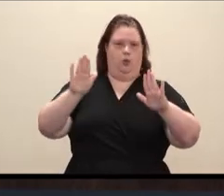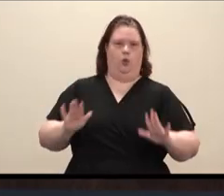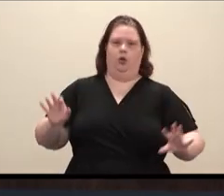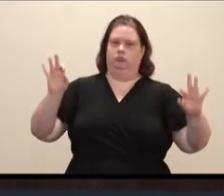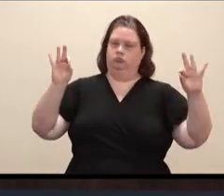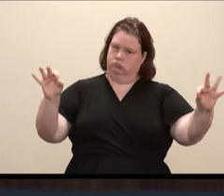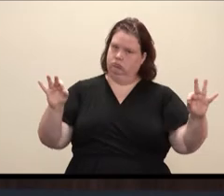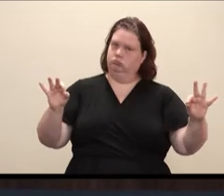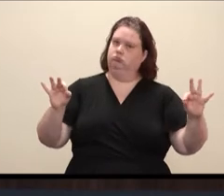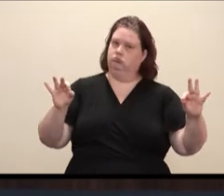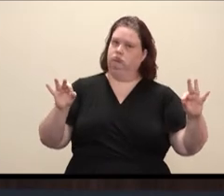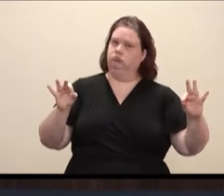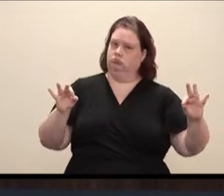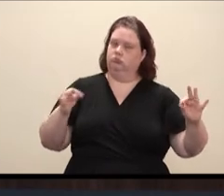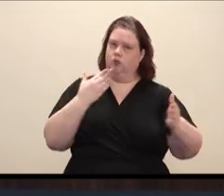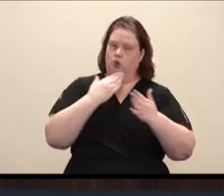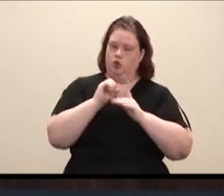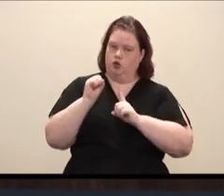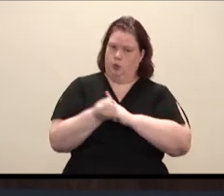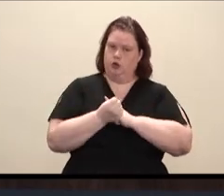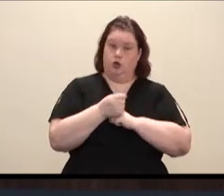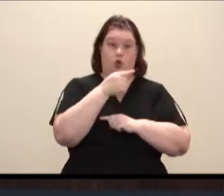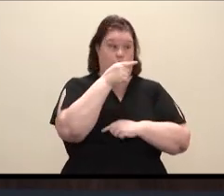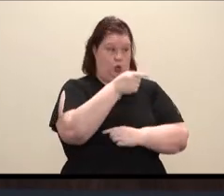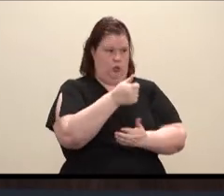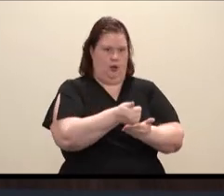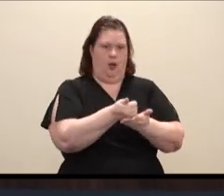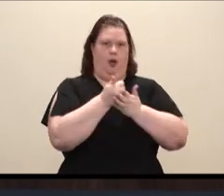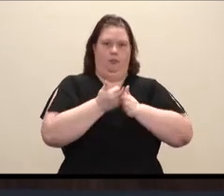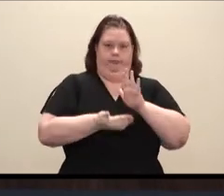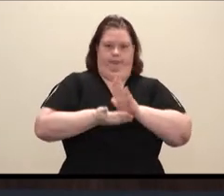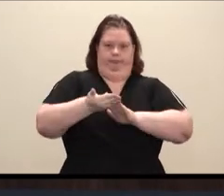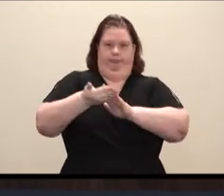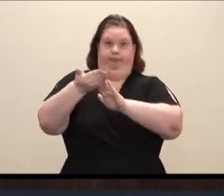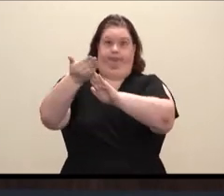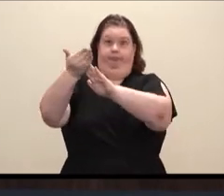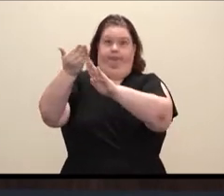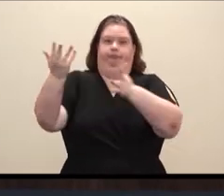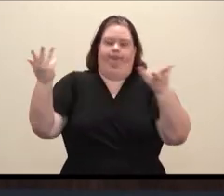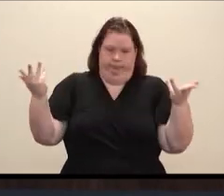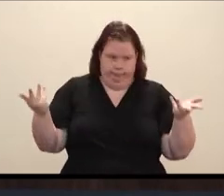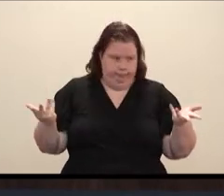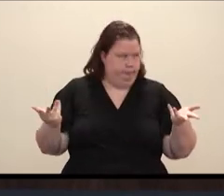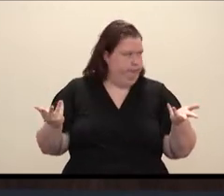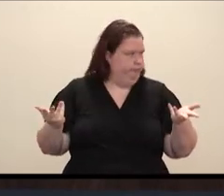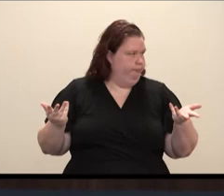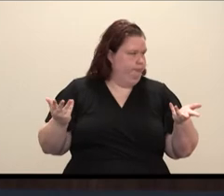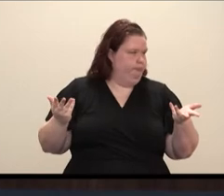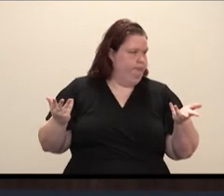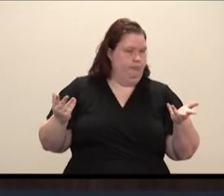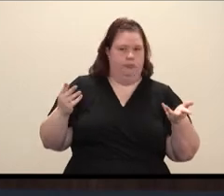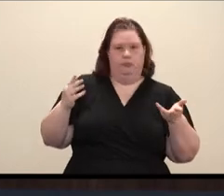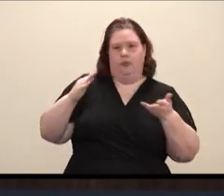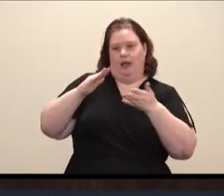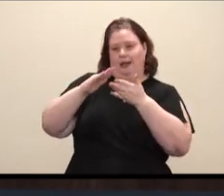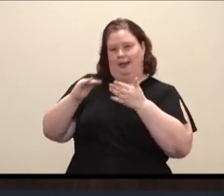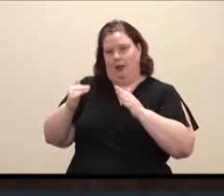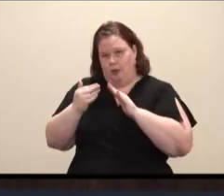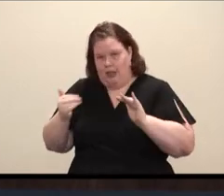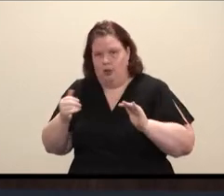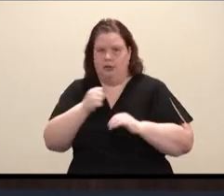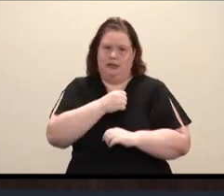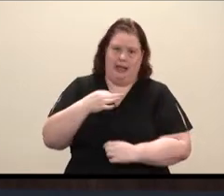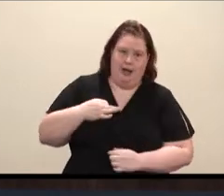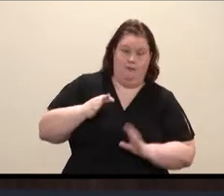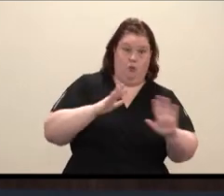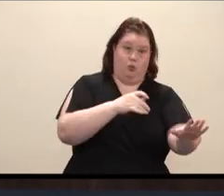stronger. You kept the ship afloat along with, you know, downtown staff and your staff. And just want to